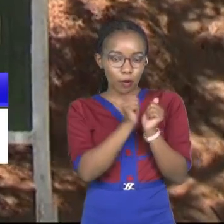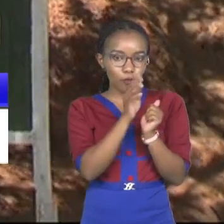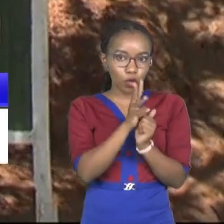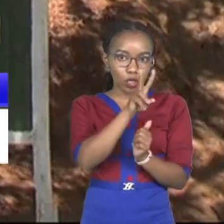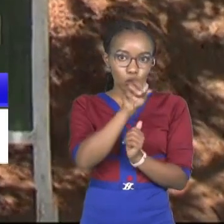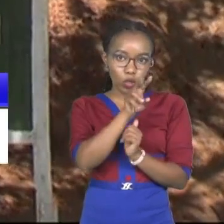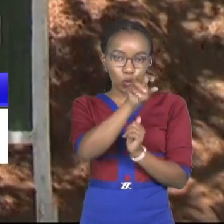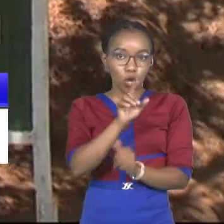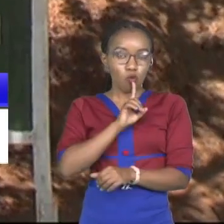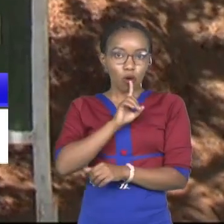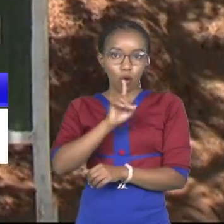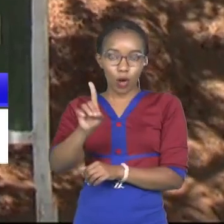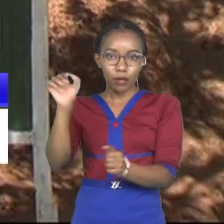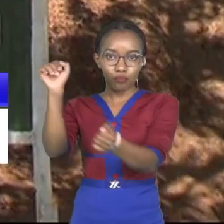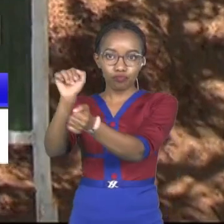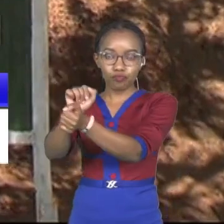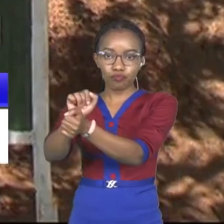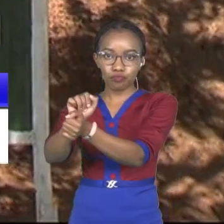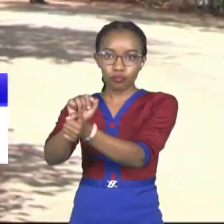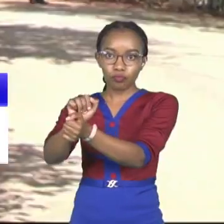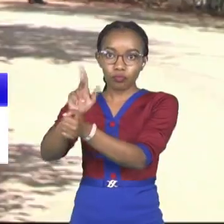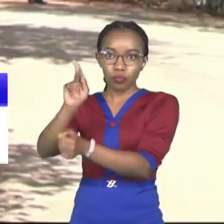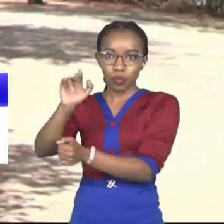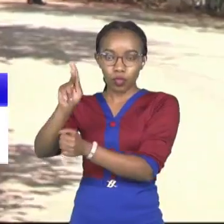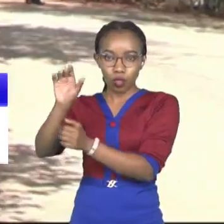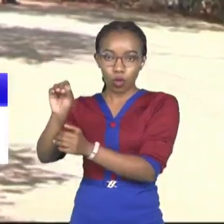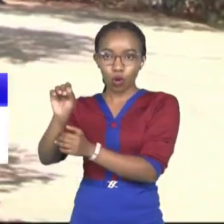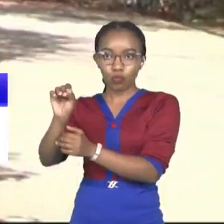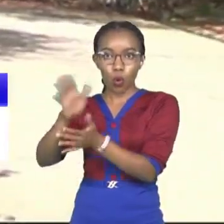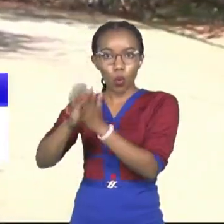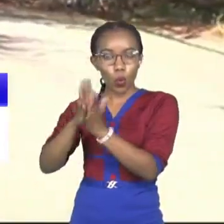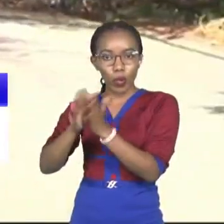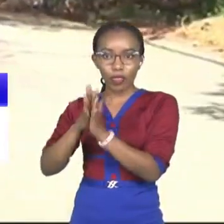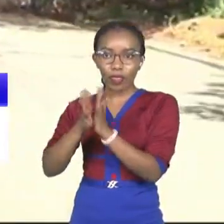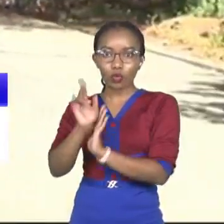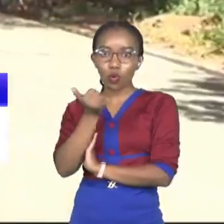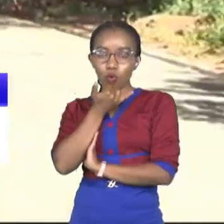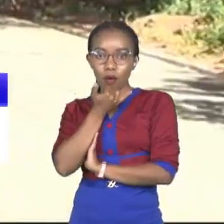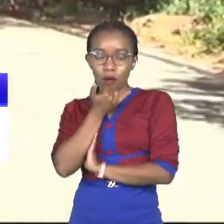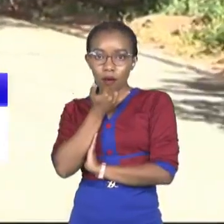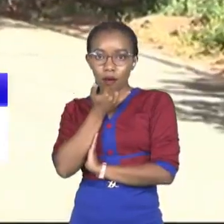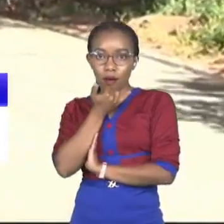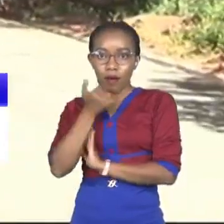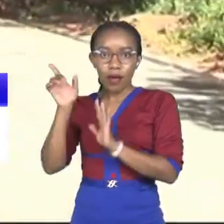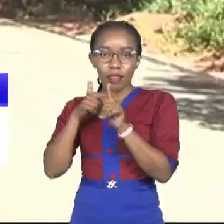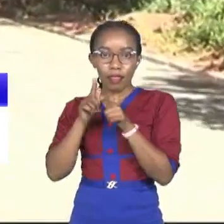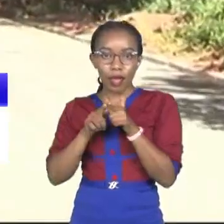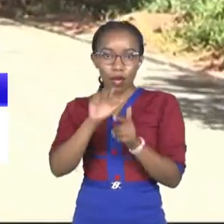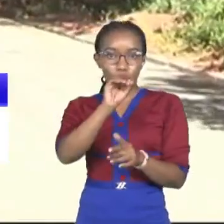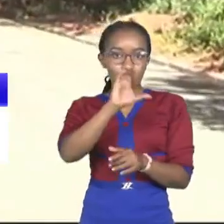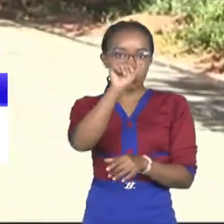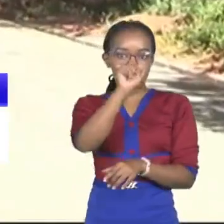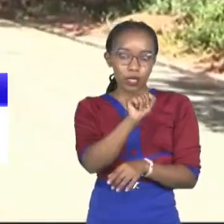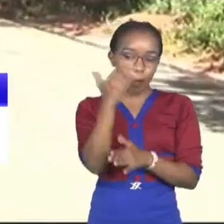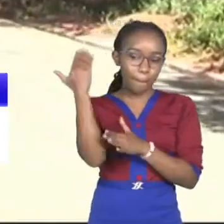2020, ordered for the arrest and detention of Joseph Kioko Mutuku without any justification. The then acting OCS in the